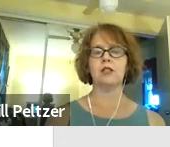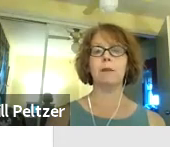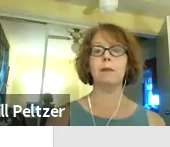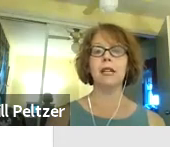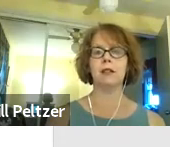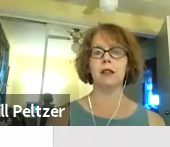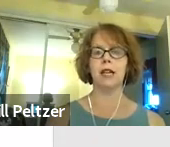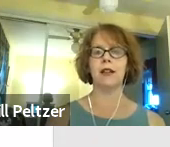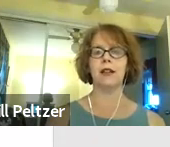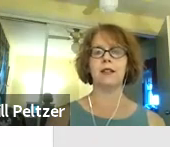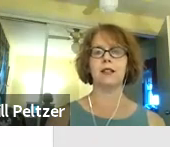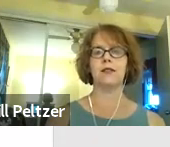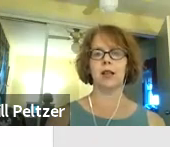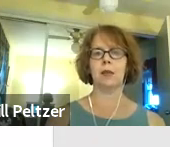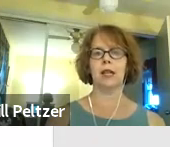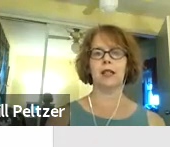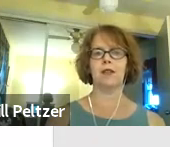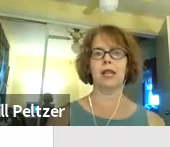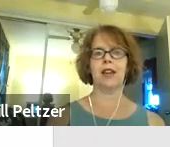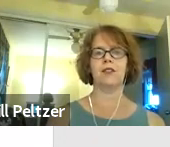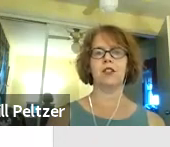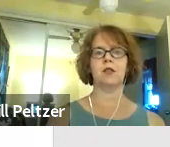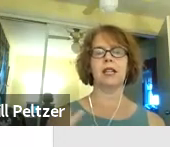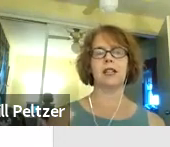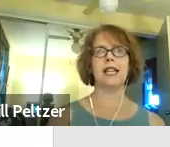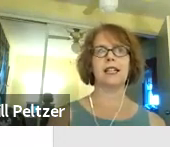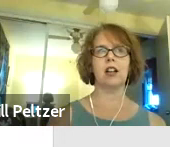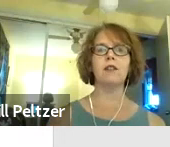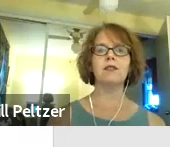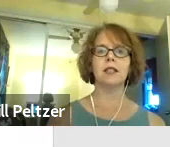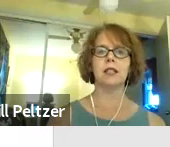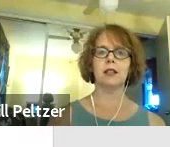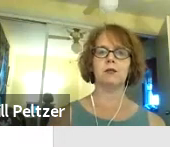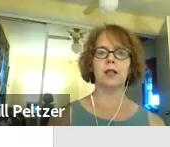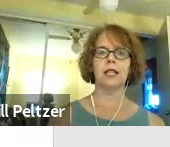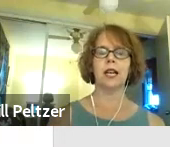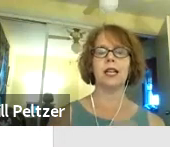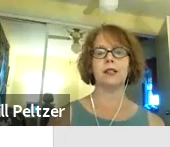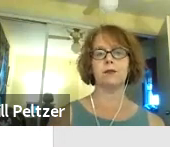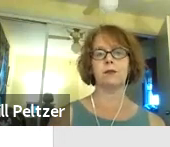organizations are instrumental in development of behaviors because they can often